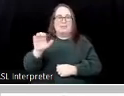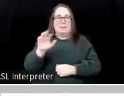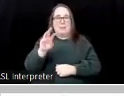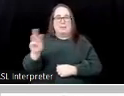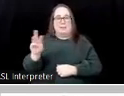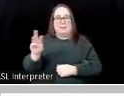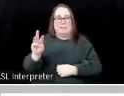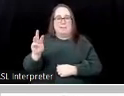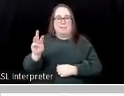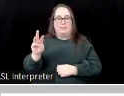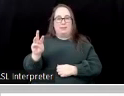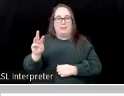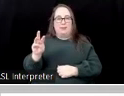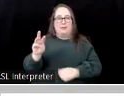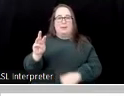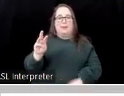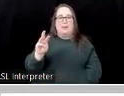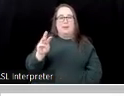at